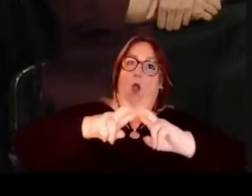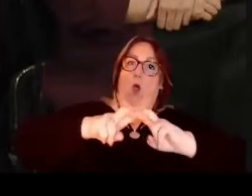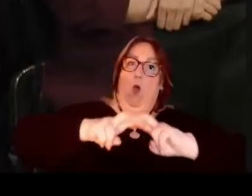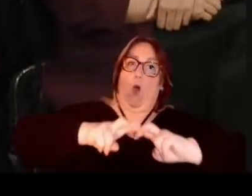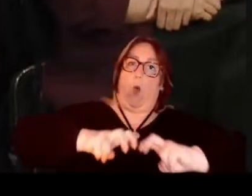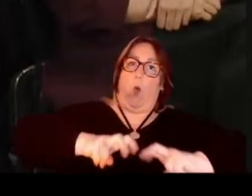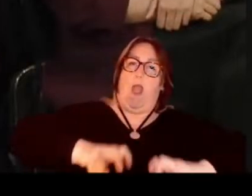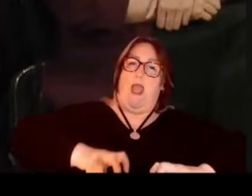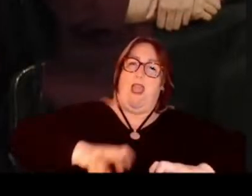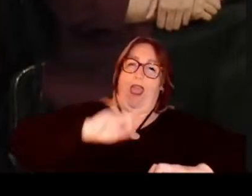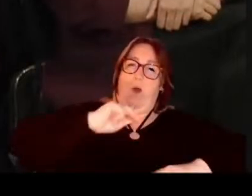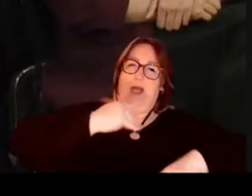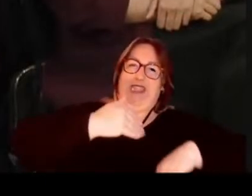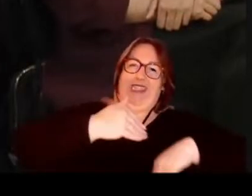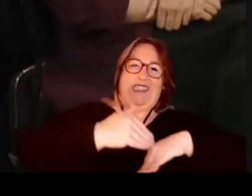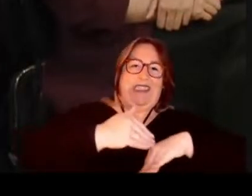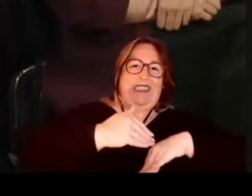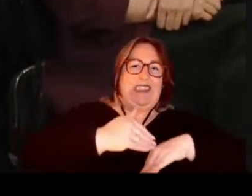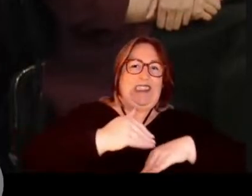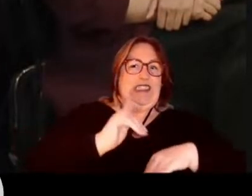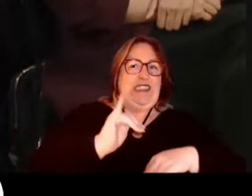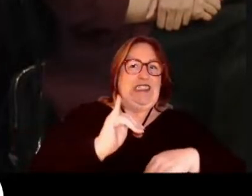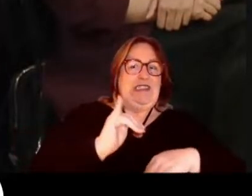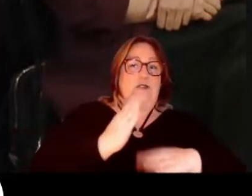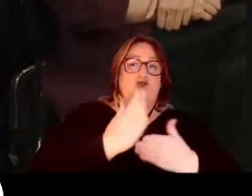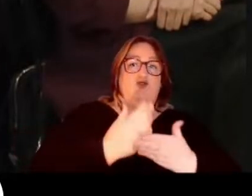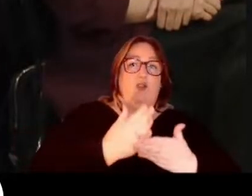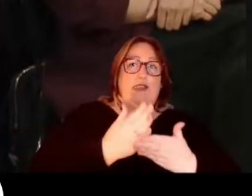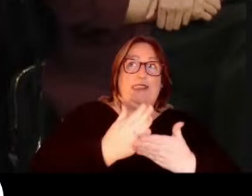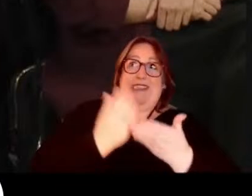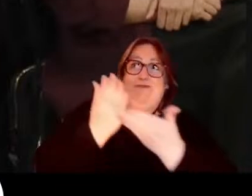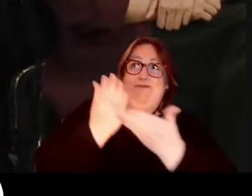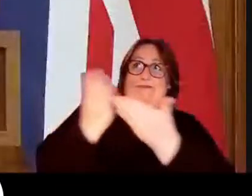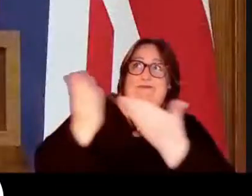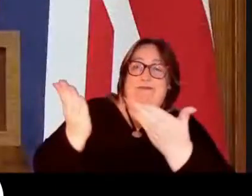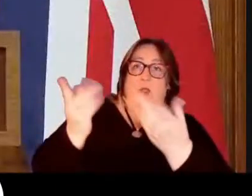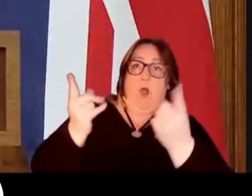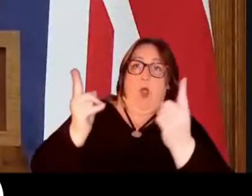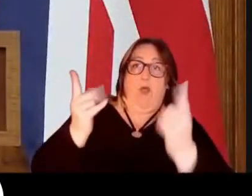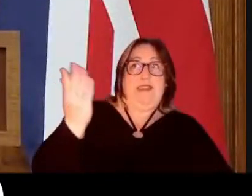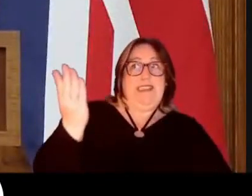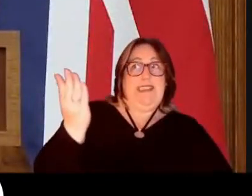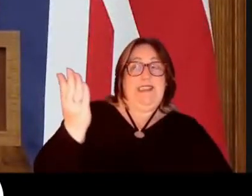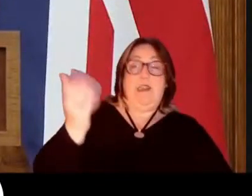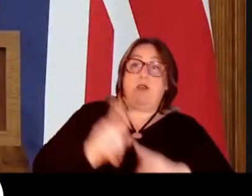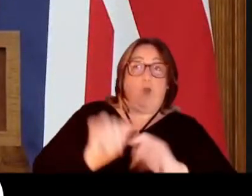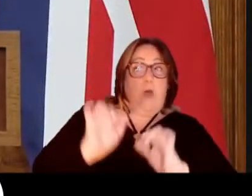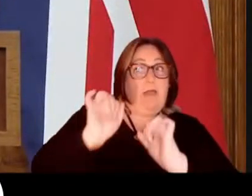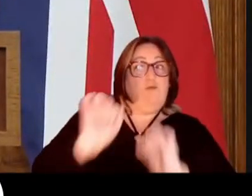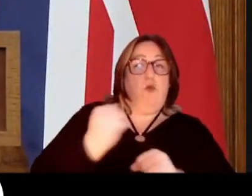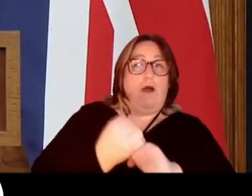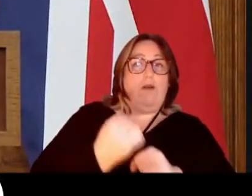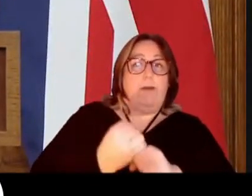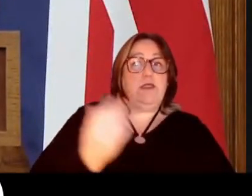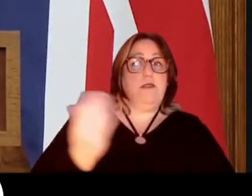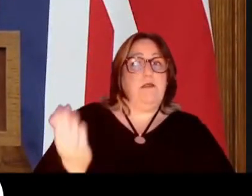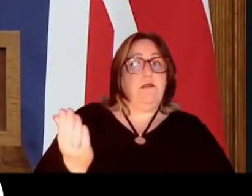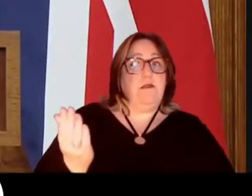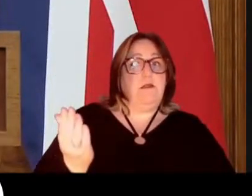trust from the public in the authorities and your government? Thank you. Thank you, Beth. Let me be clear.